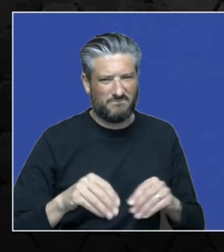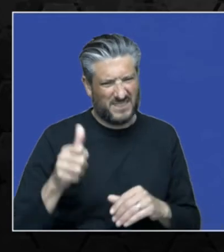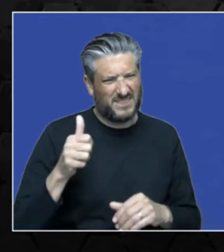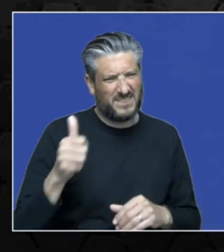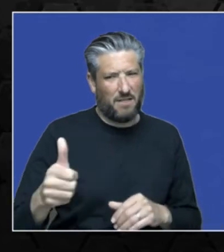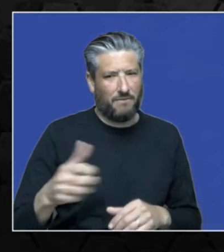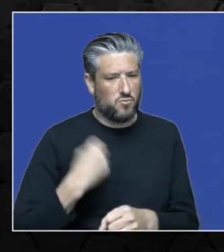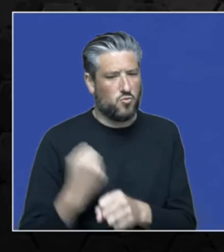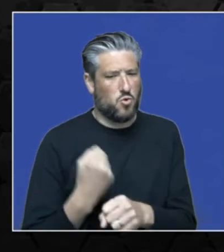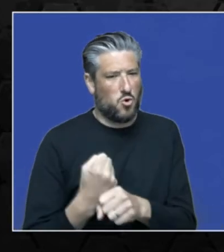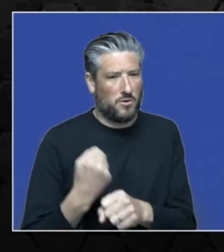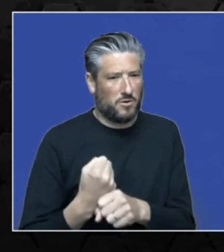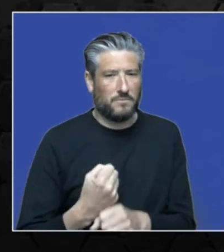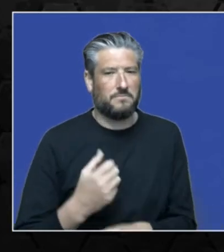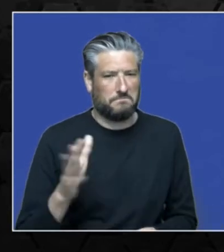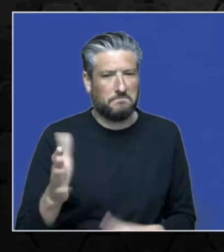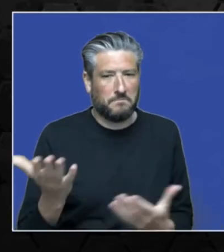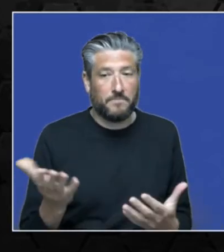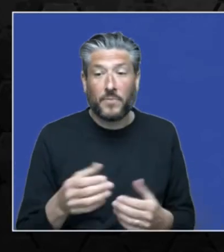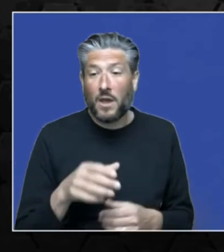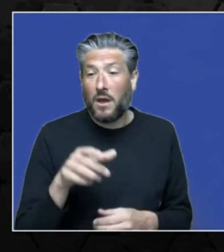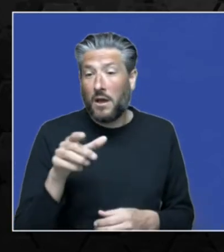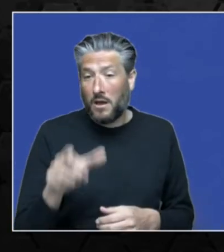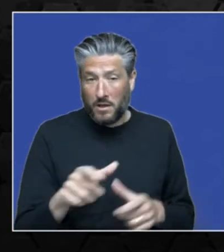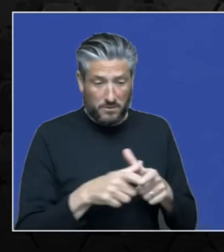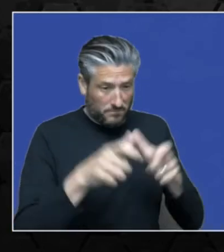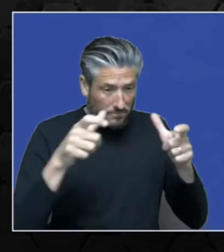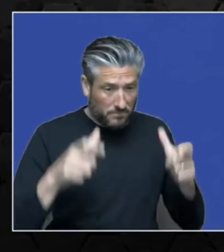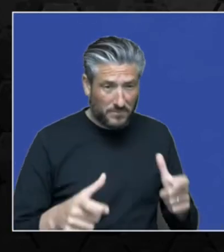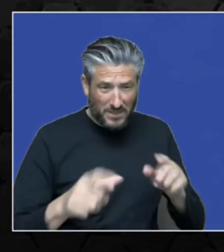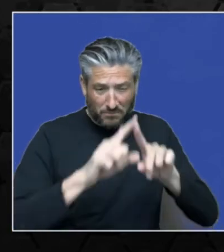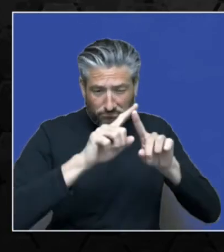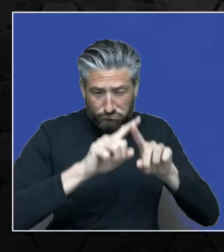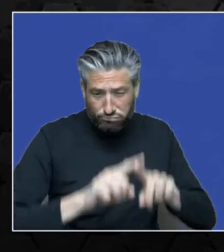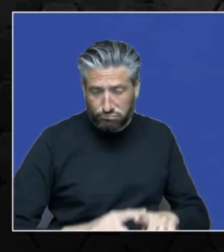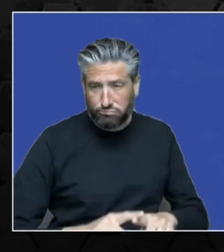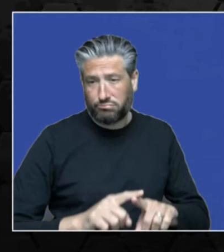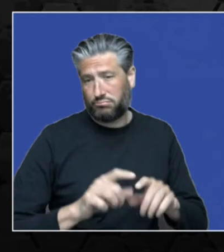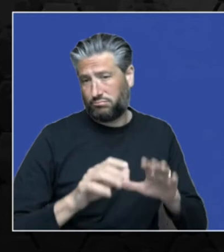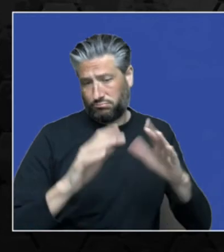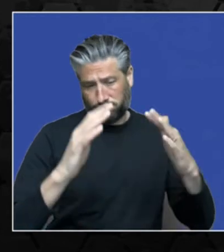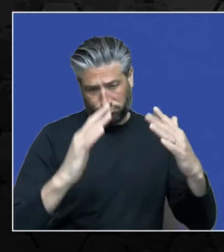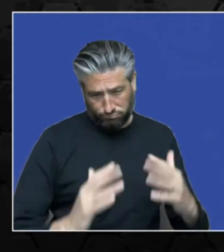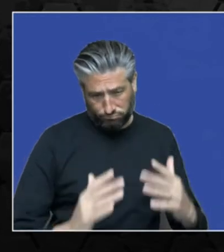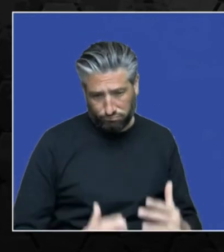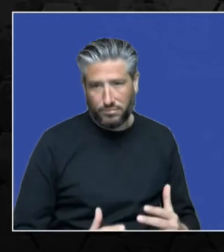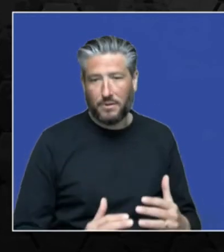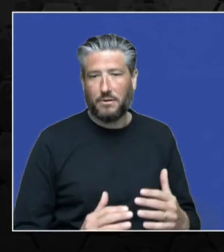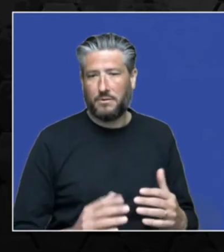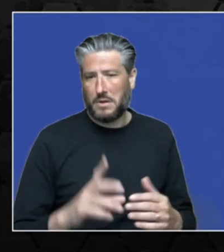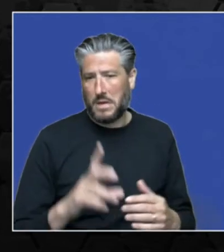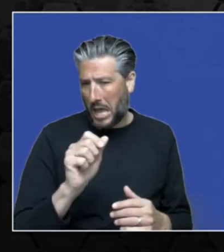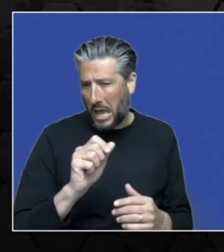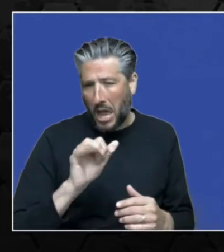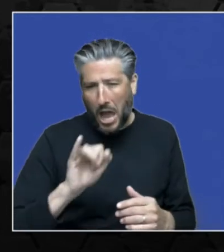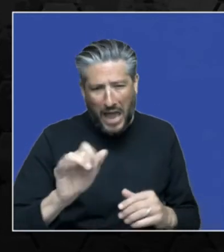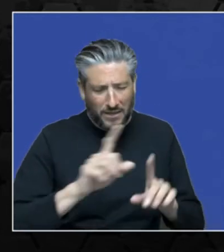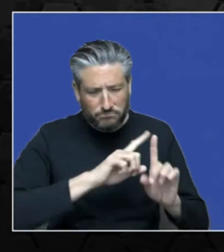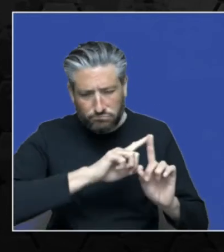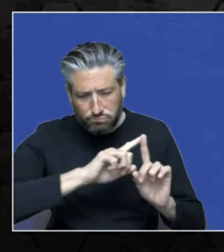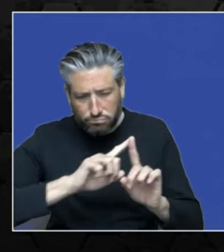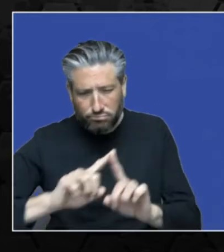with the most comprehensive portfolio of the AI capabilities that have been available on the